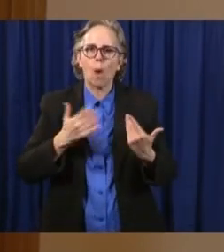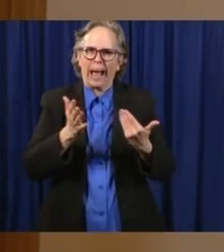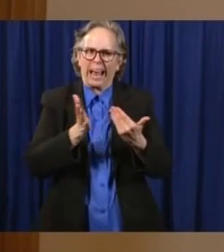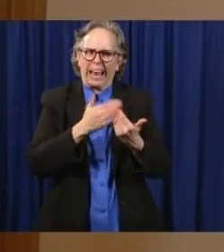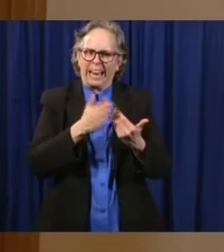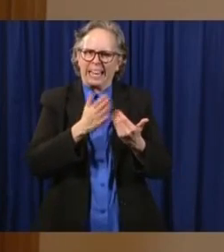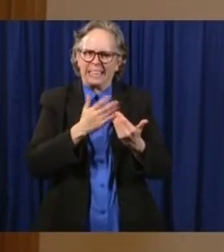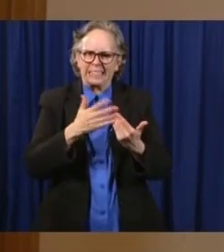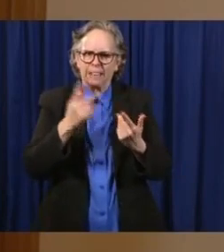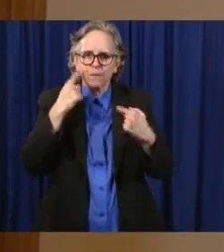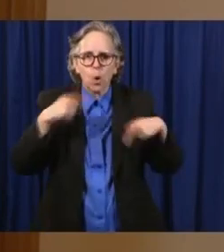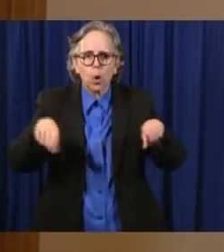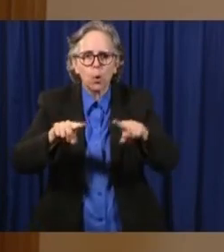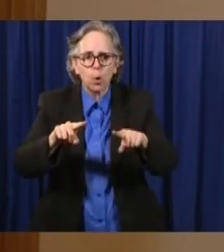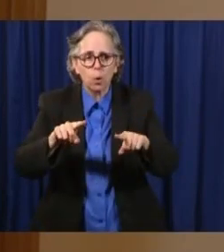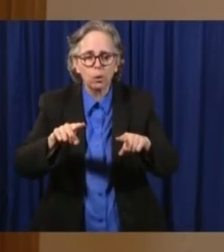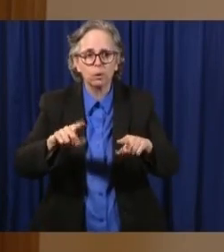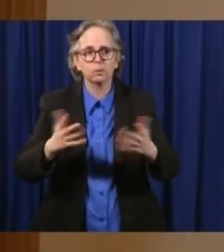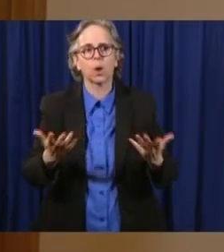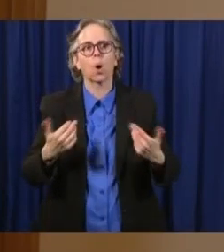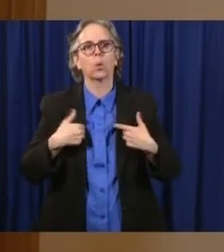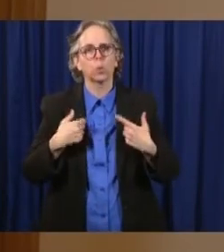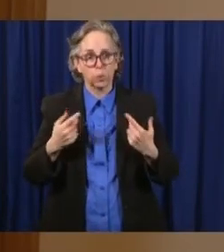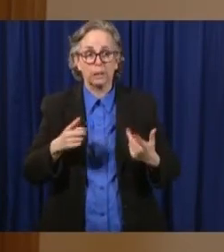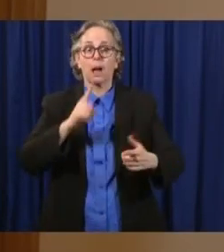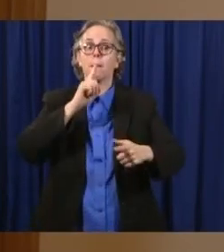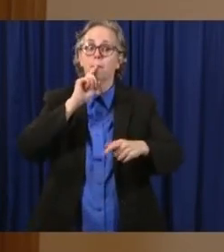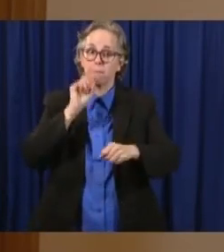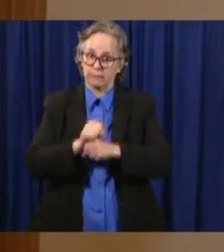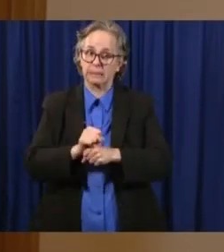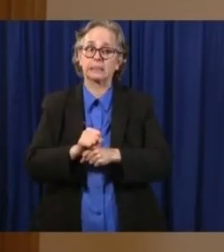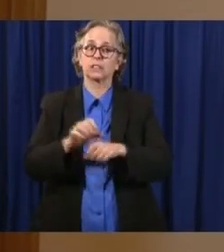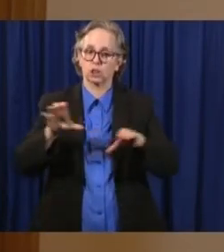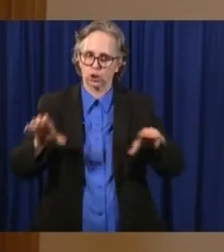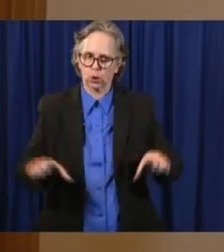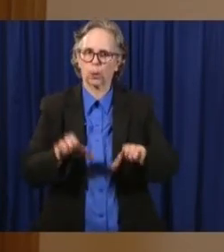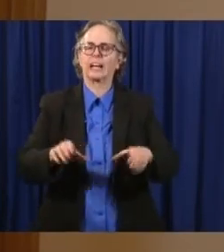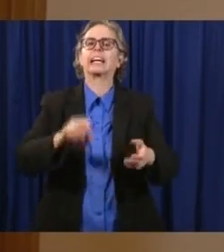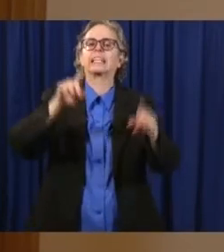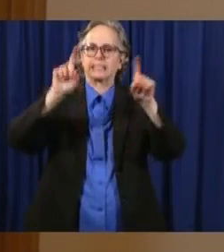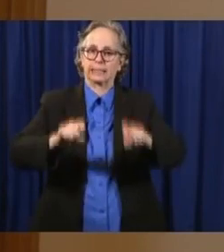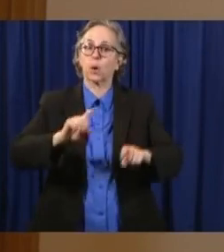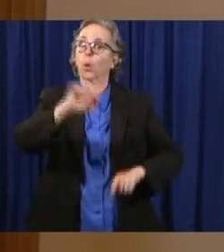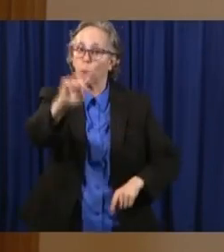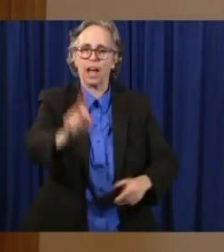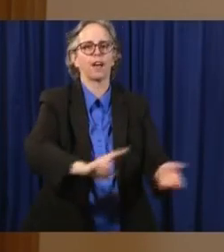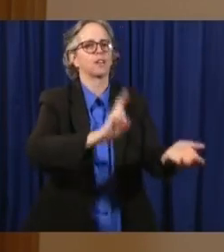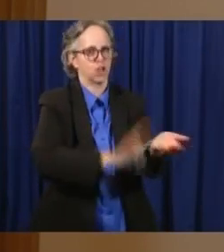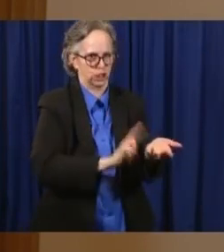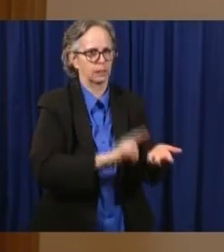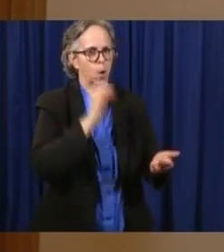so we are doing testing in nursing homes, but sometimes based on, you know, the history that is being